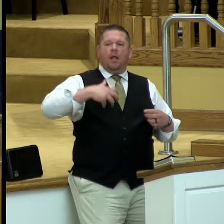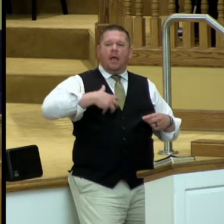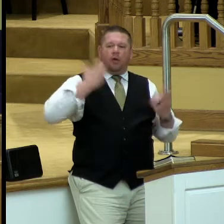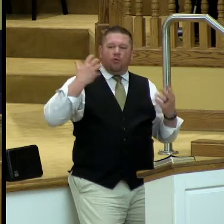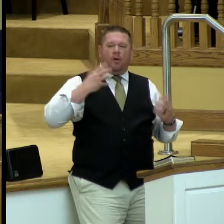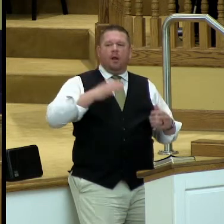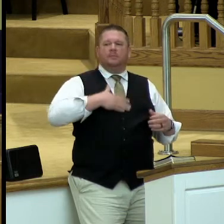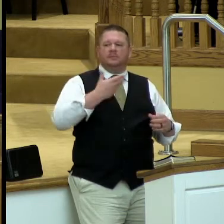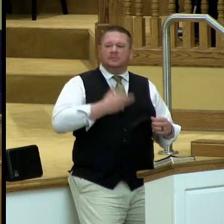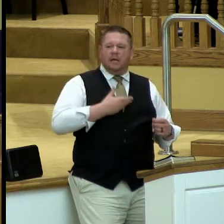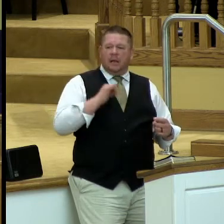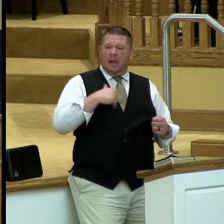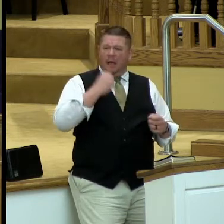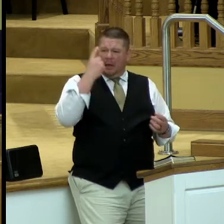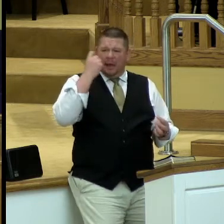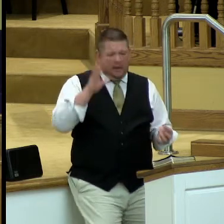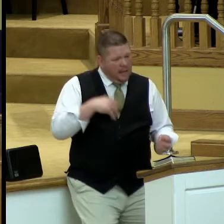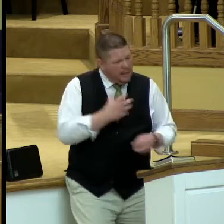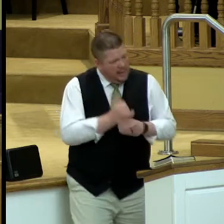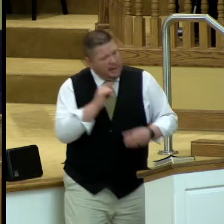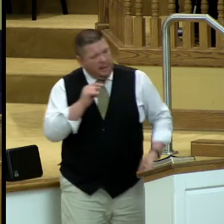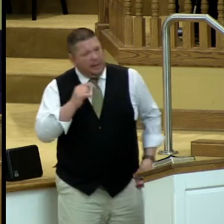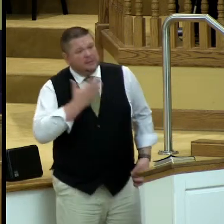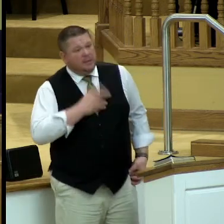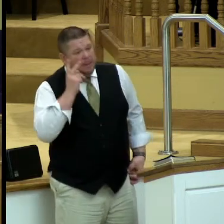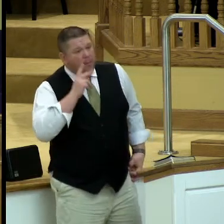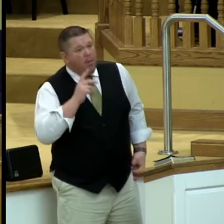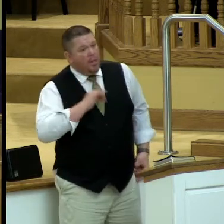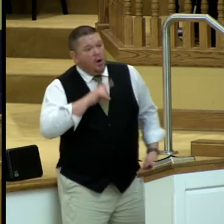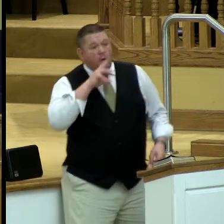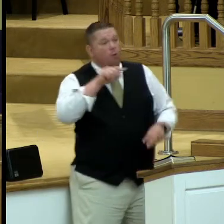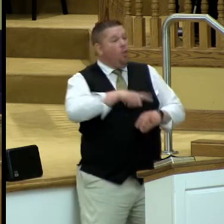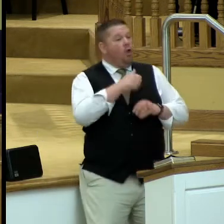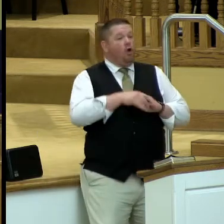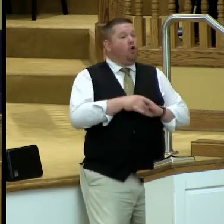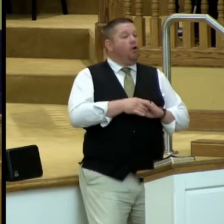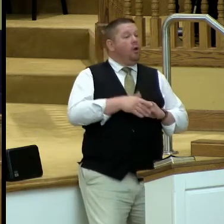all angry and upset? Like, I get it, right? Some people that are no